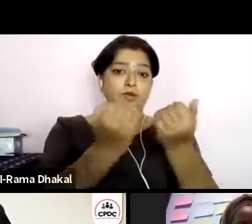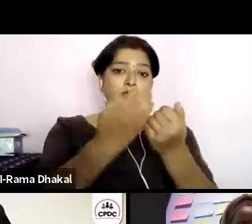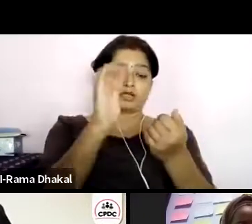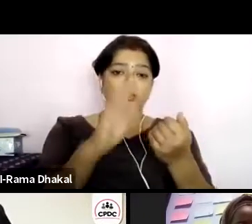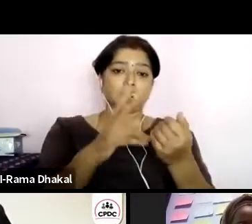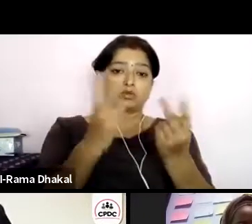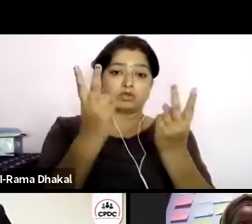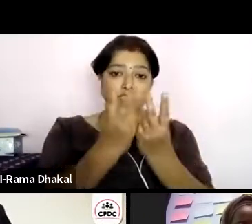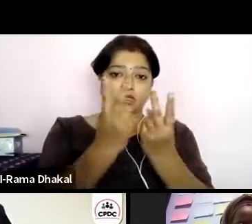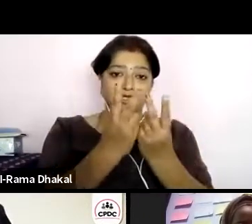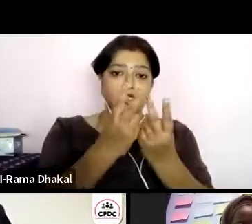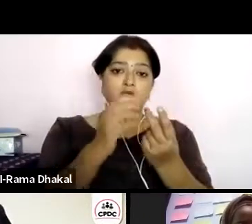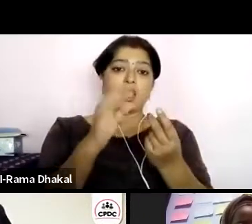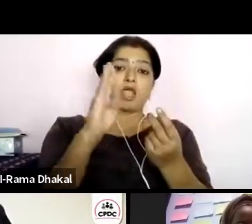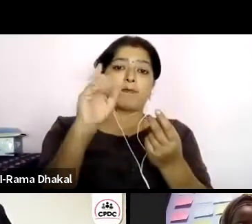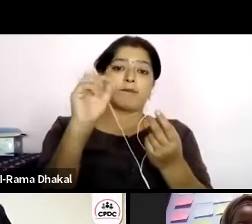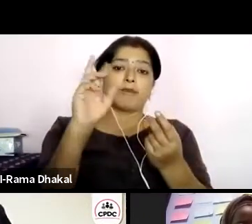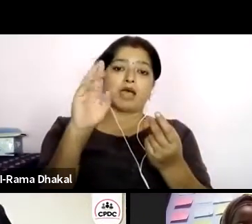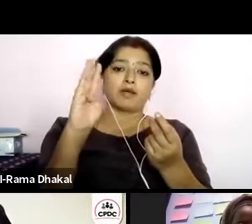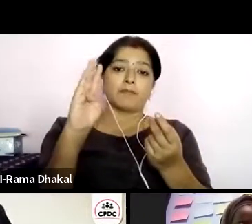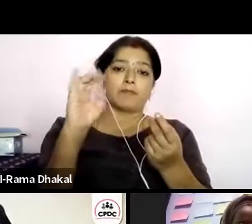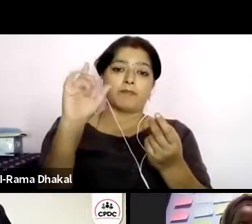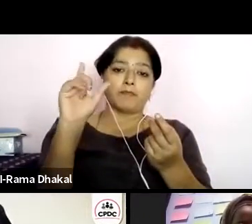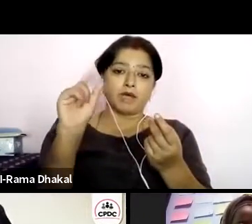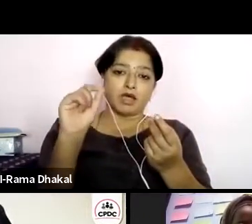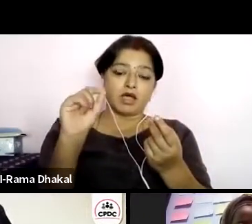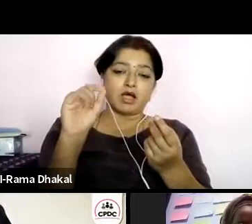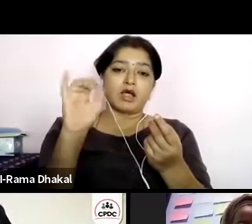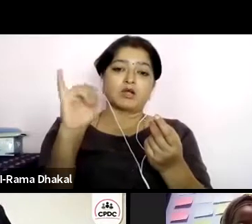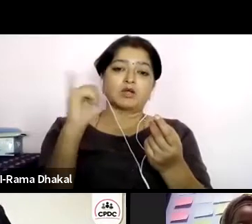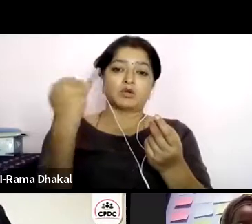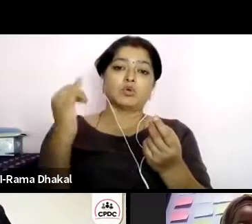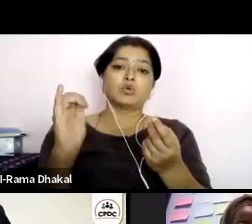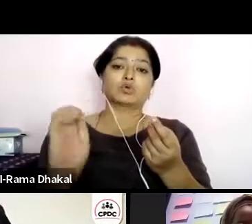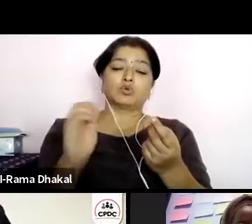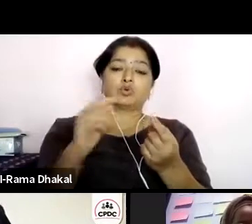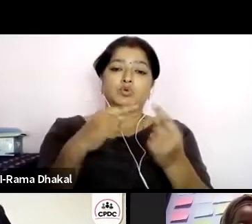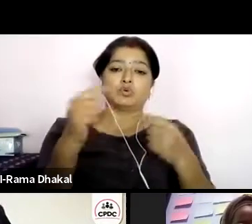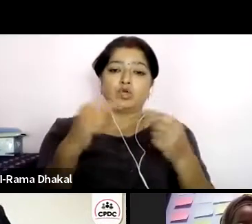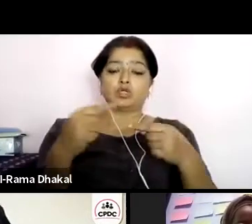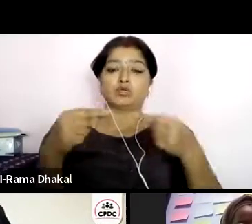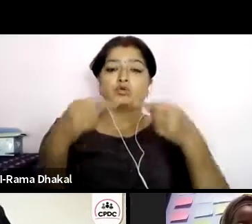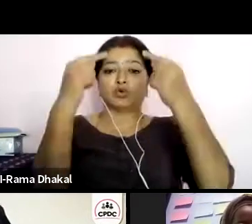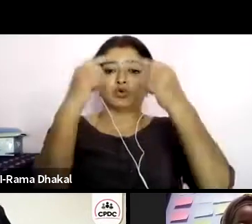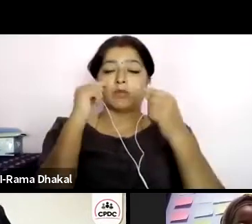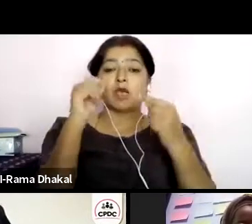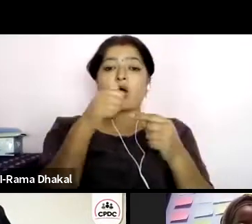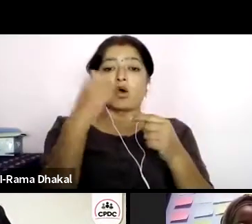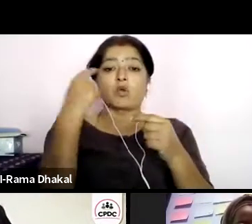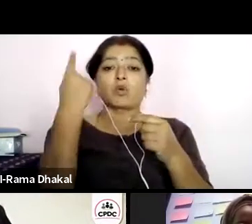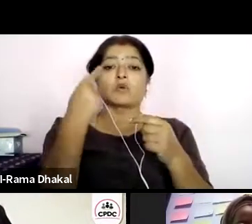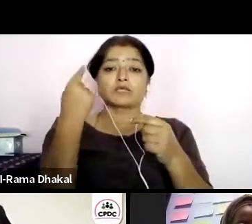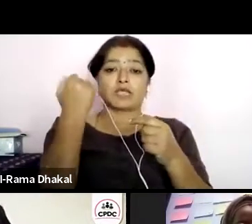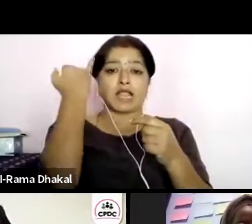working together and collaborating, and this could help us to get where we are.